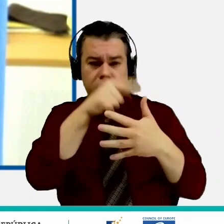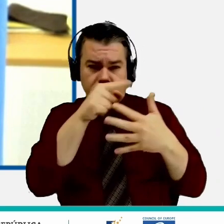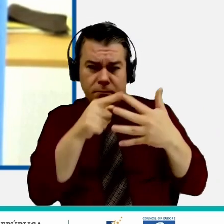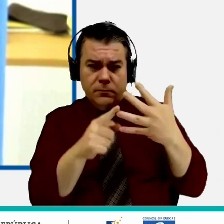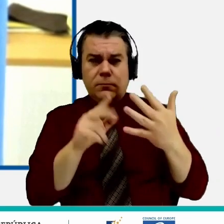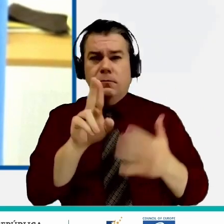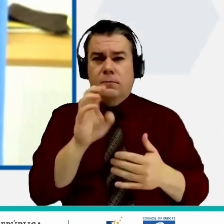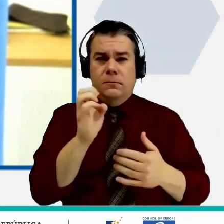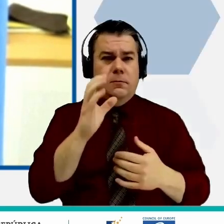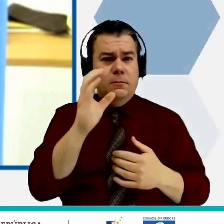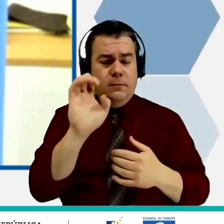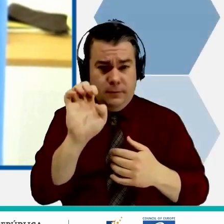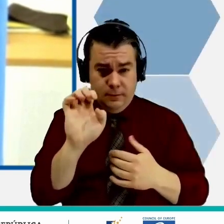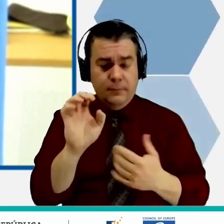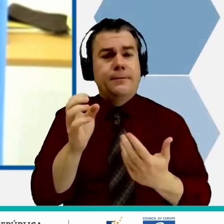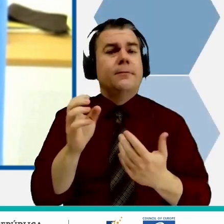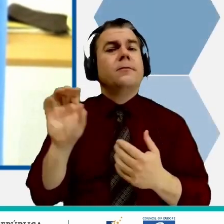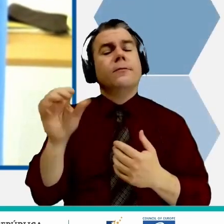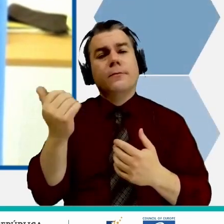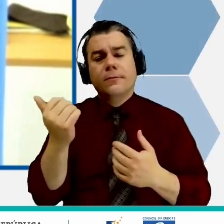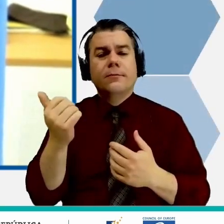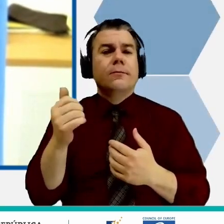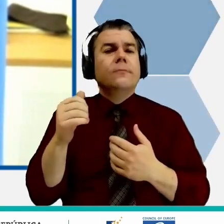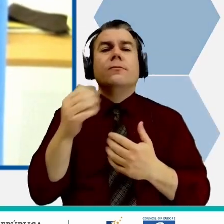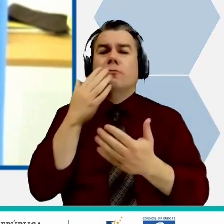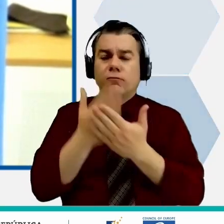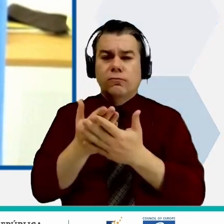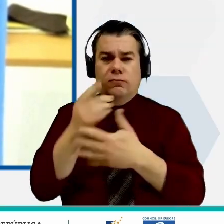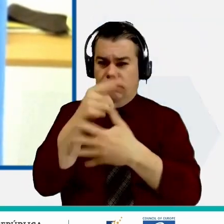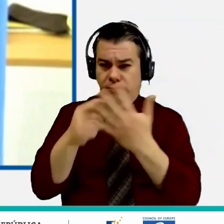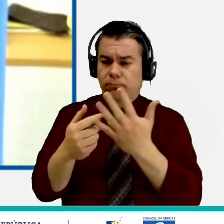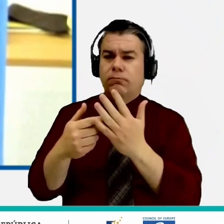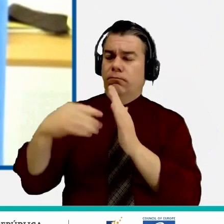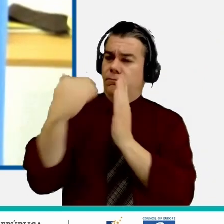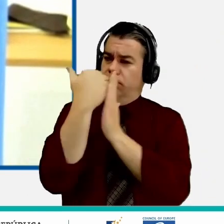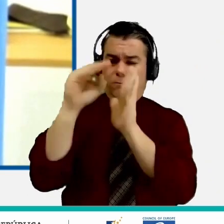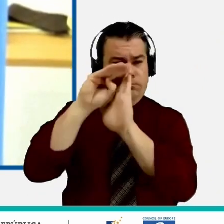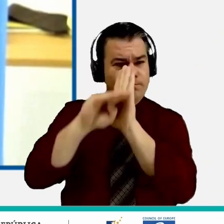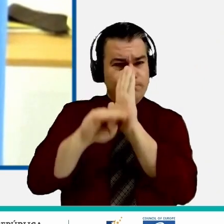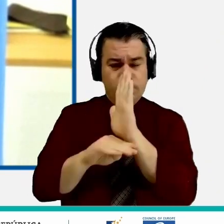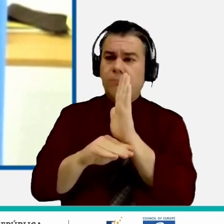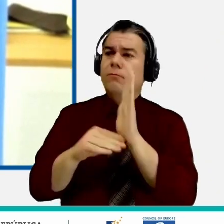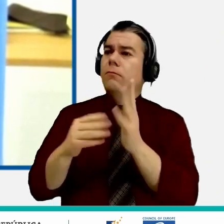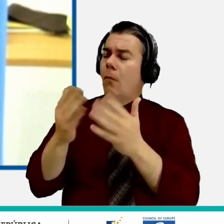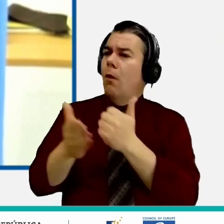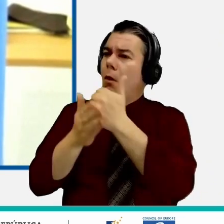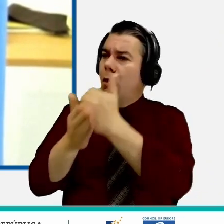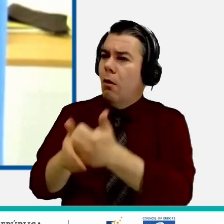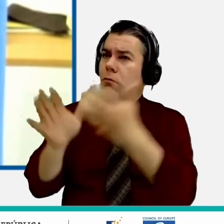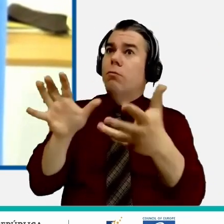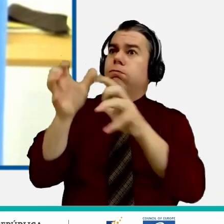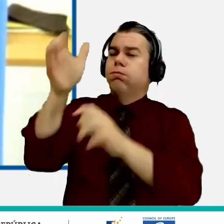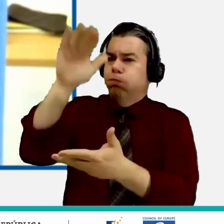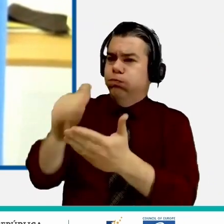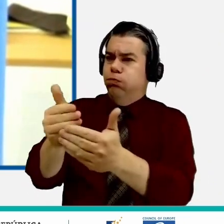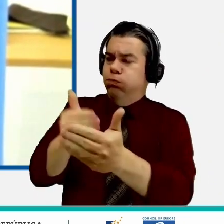other UNECE guidelines and good practice documents, and activities on the ground that have concretely translated in reduced disaster risks, and in